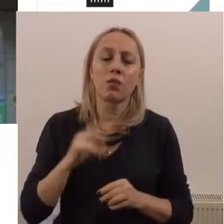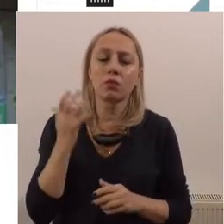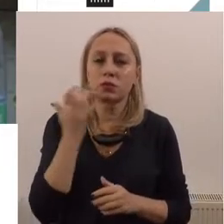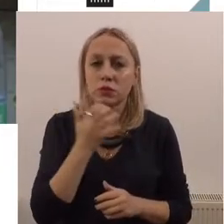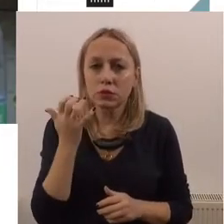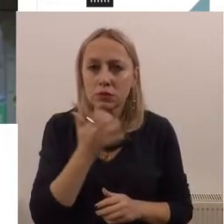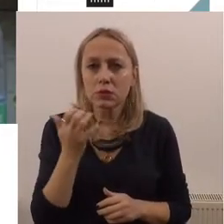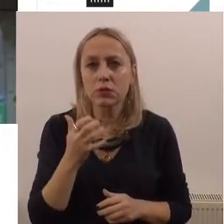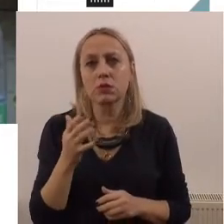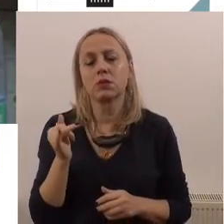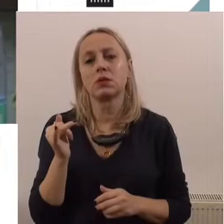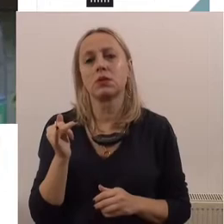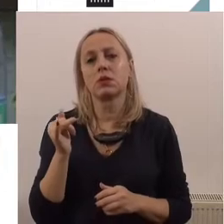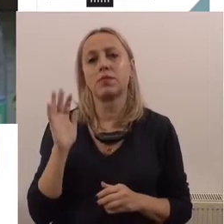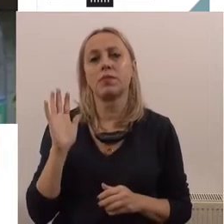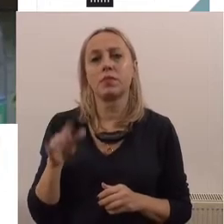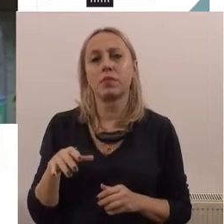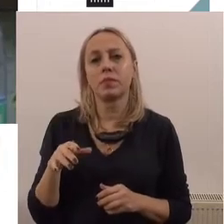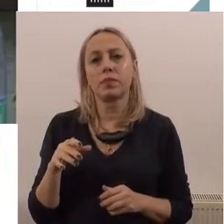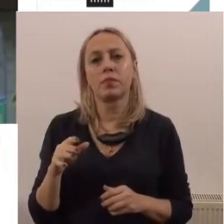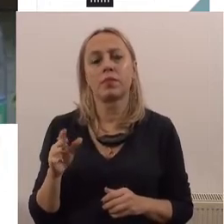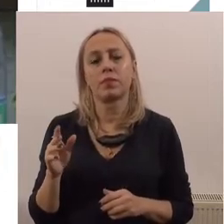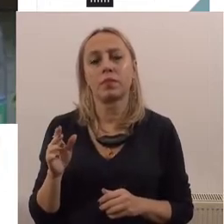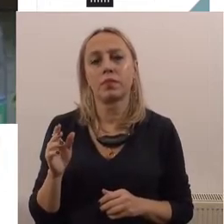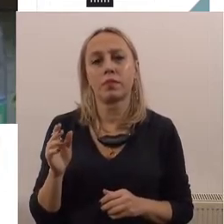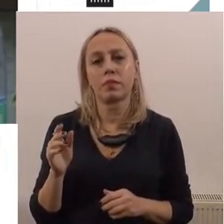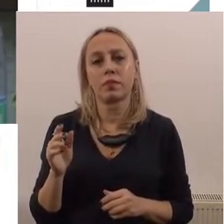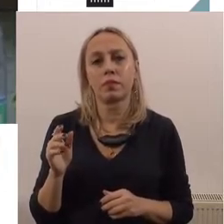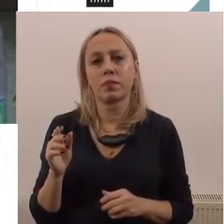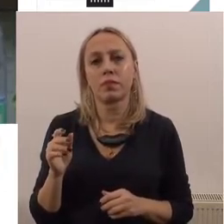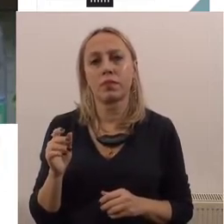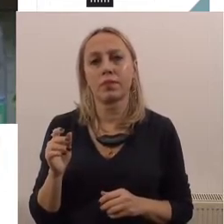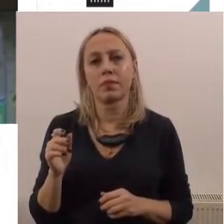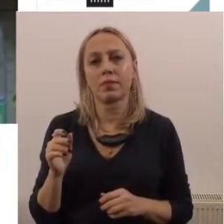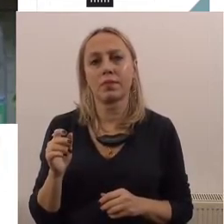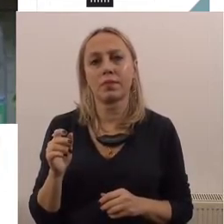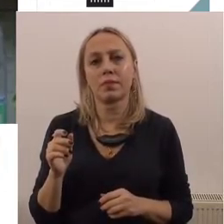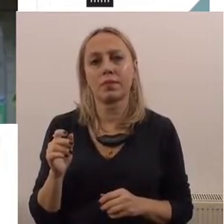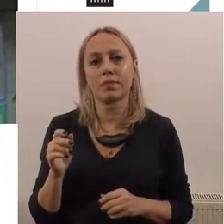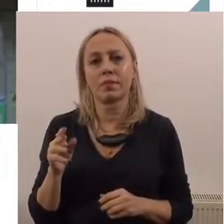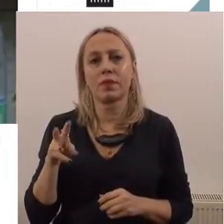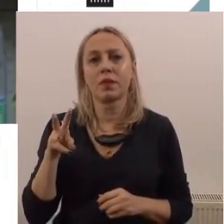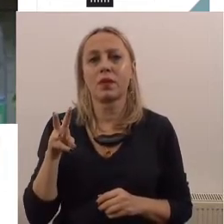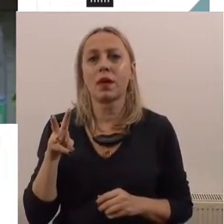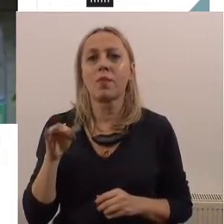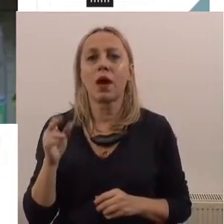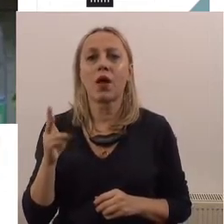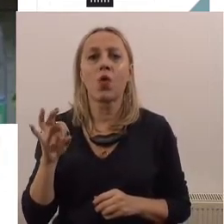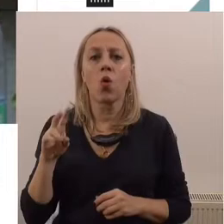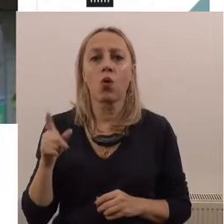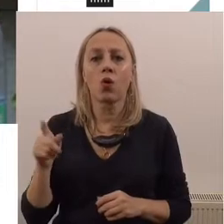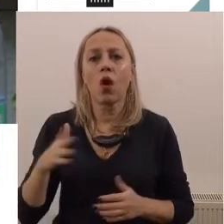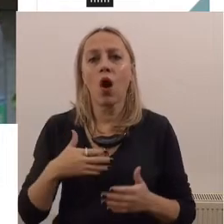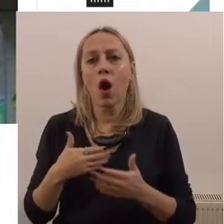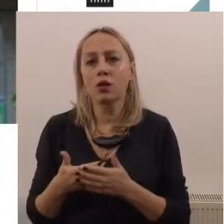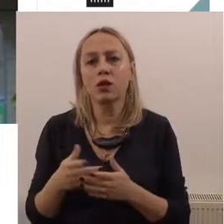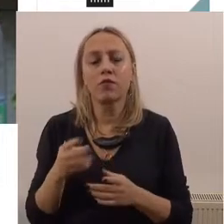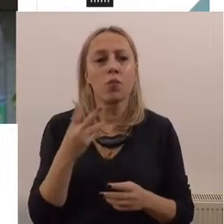We invited an expert on social stories. We had an expert on audio descriptions.